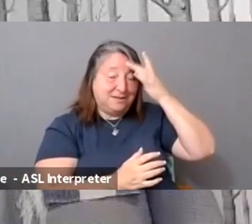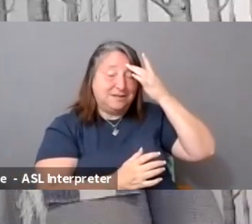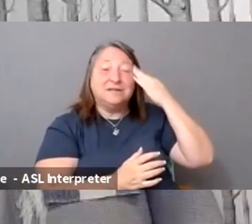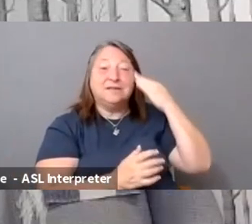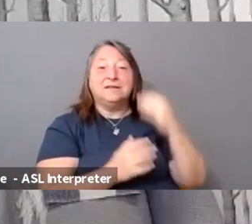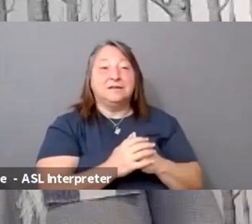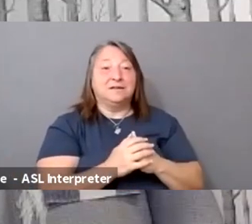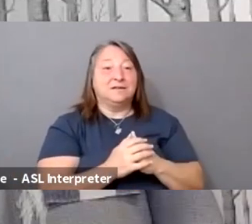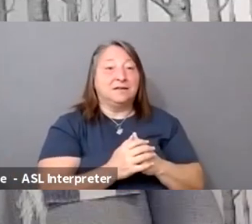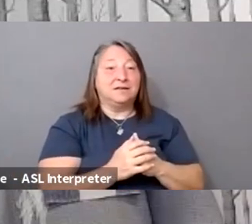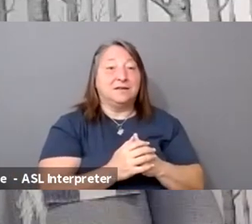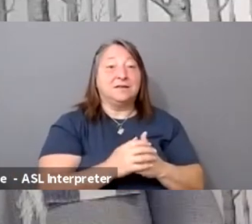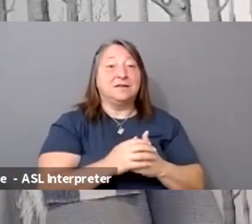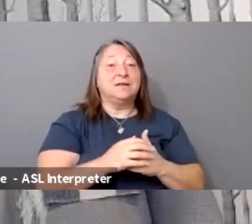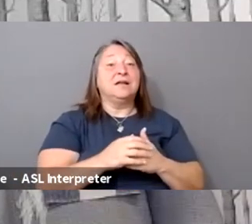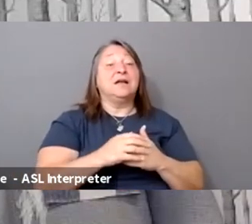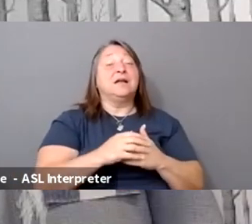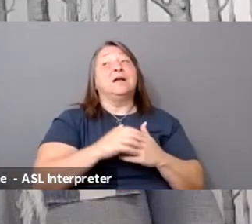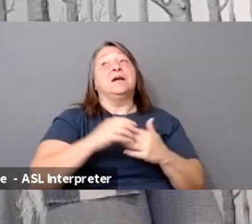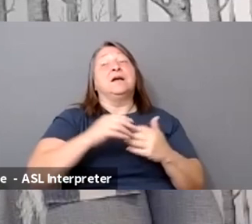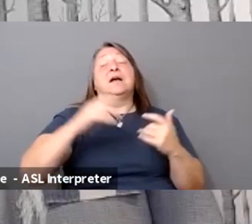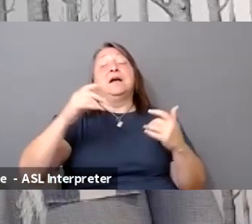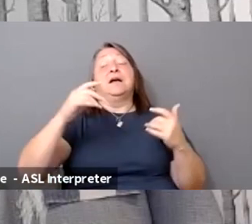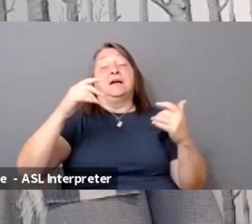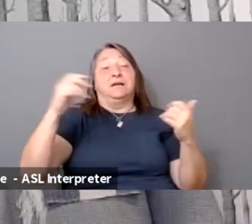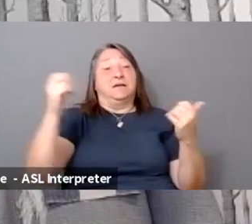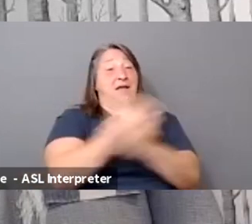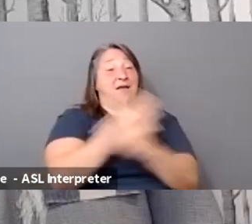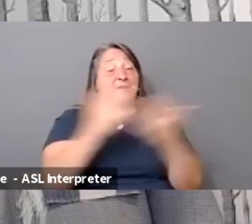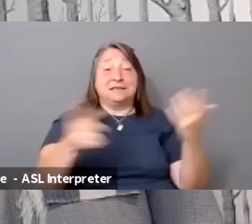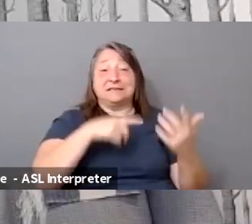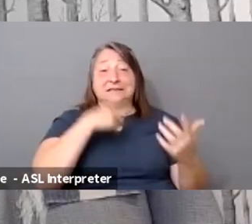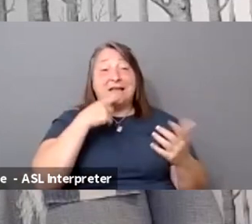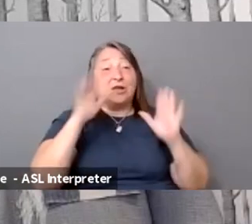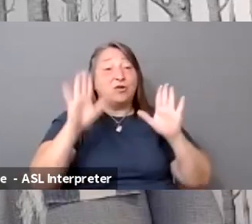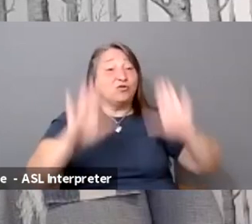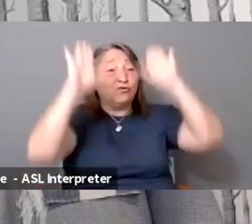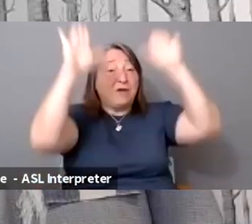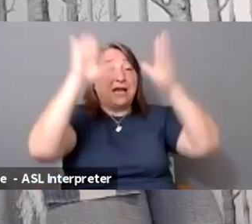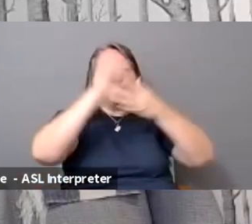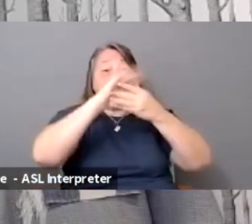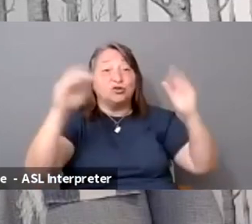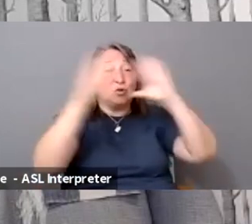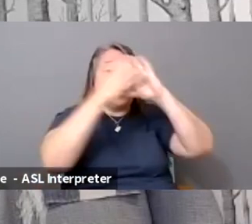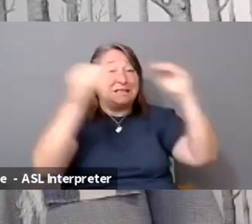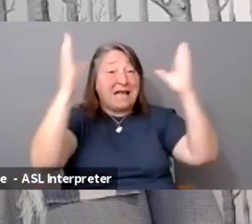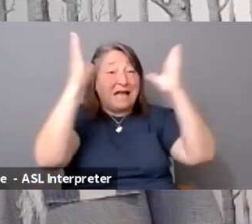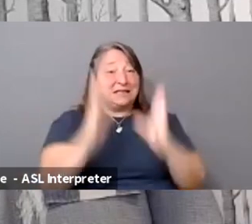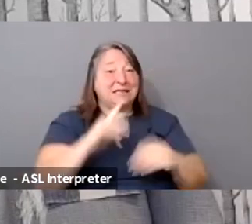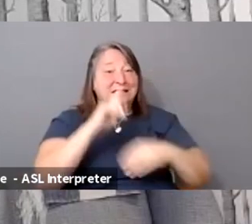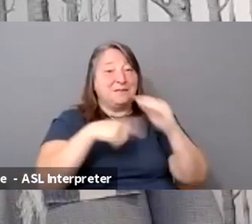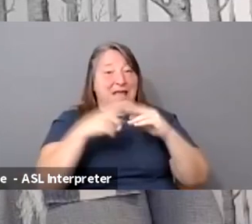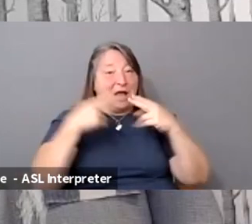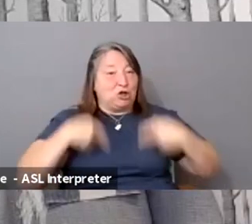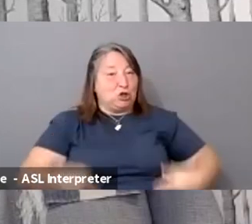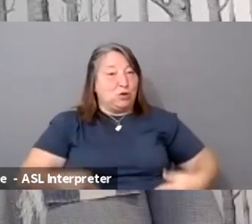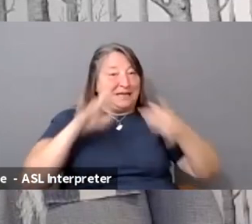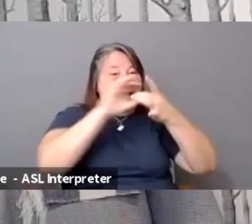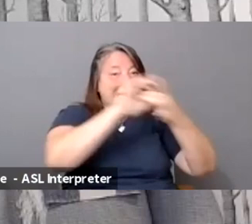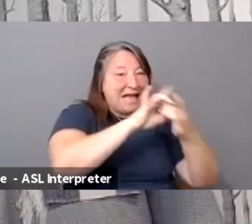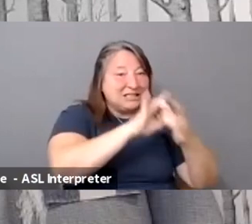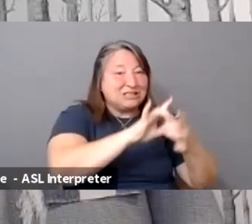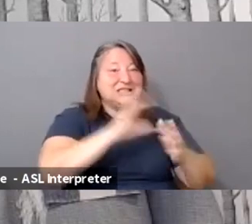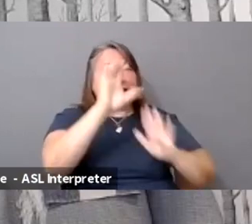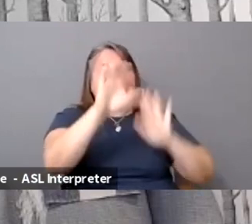No matter what, all of that is to say, great storytelling is all about human connection, right? It's about characters